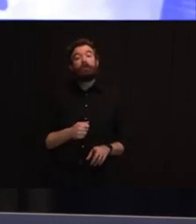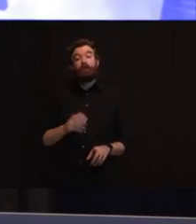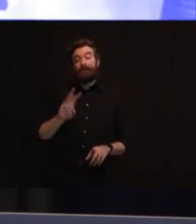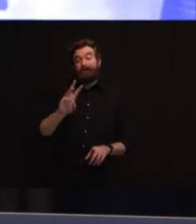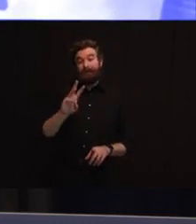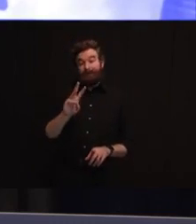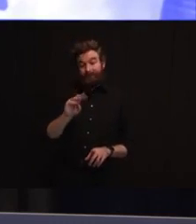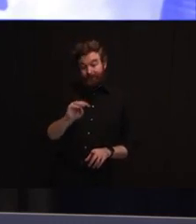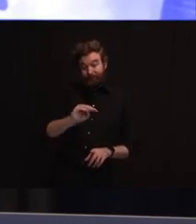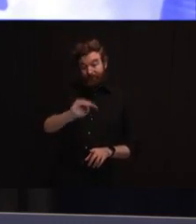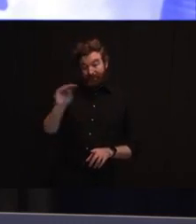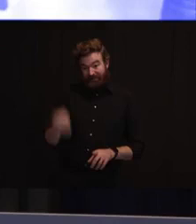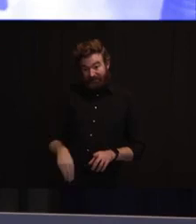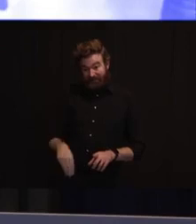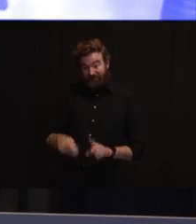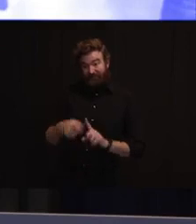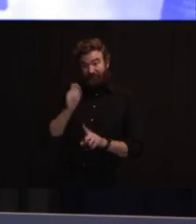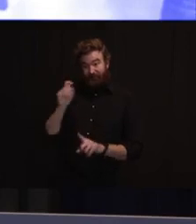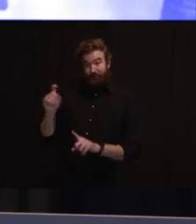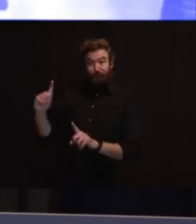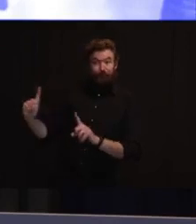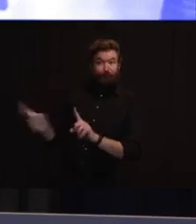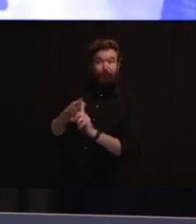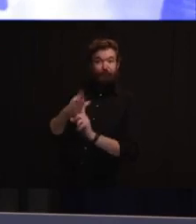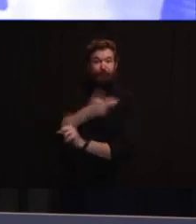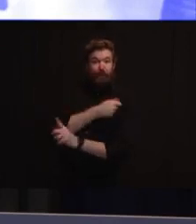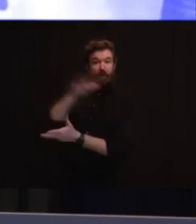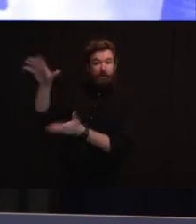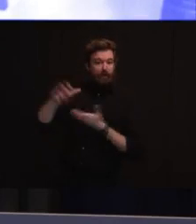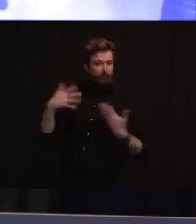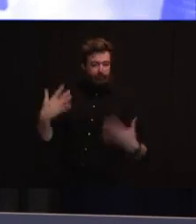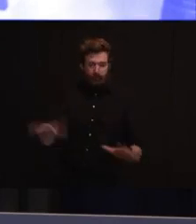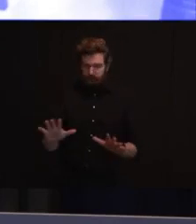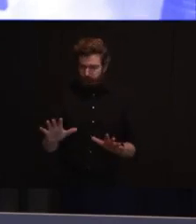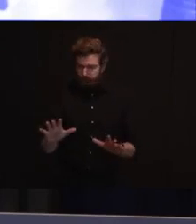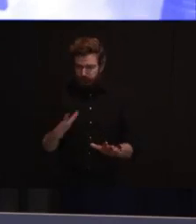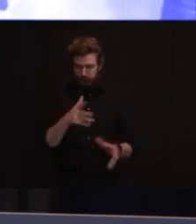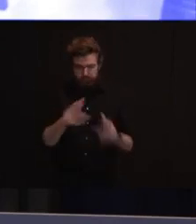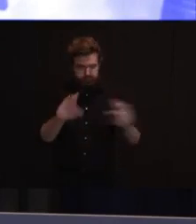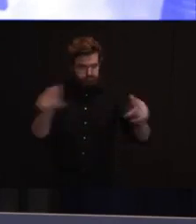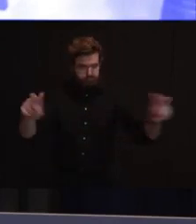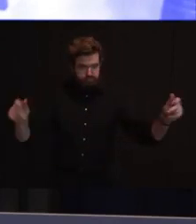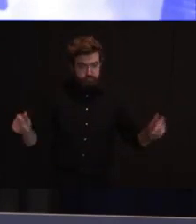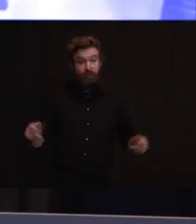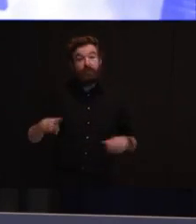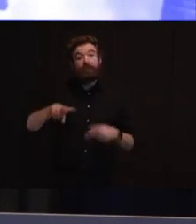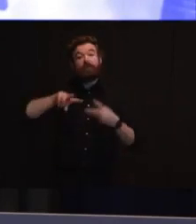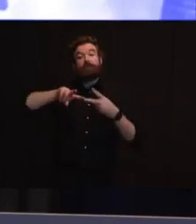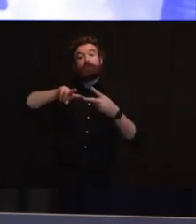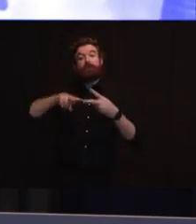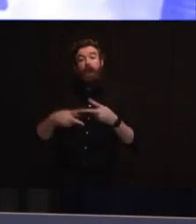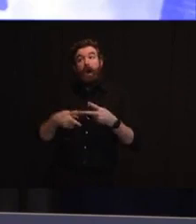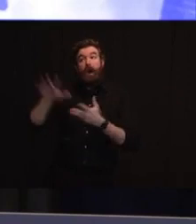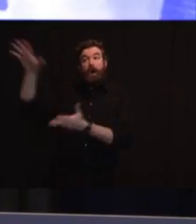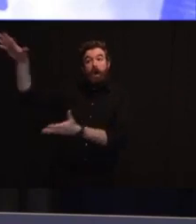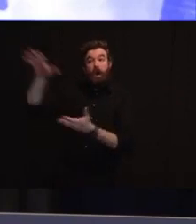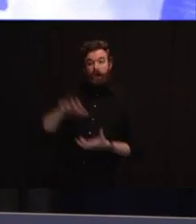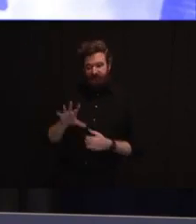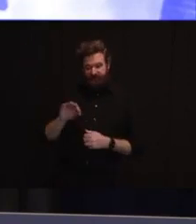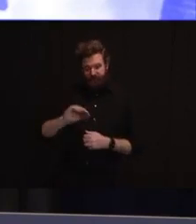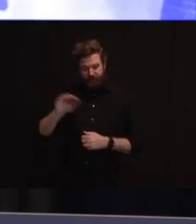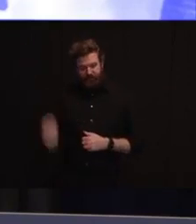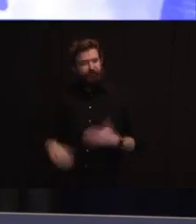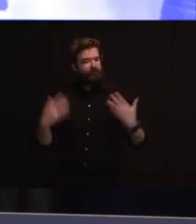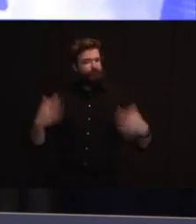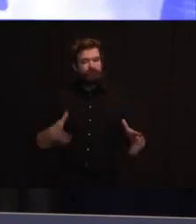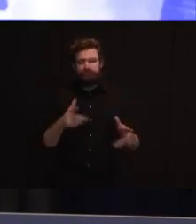administered, and 50% of all of the claimed second doses have been administered to the general public. With the